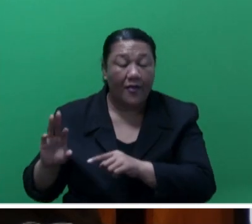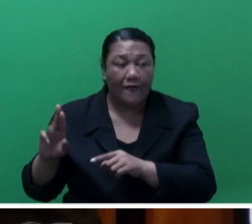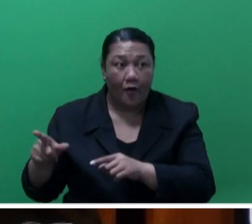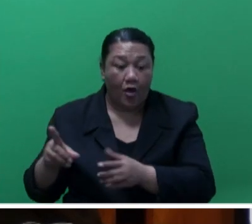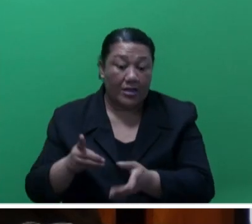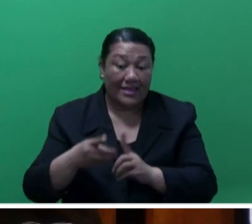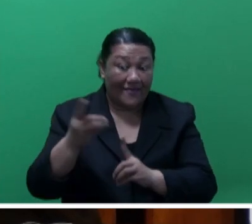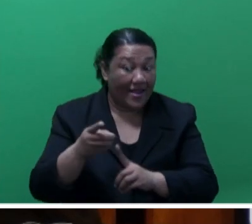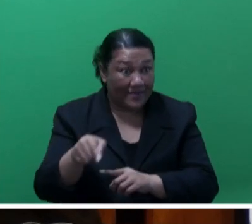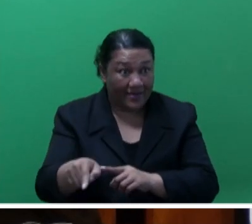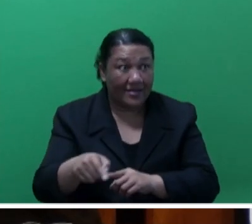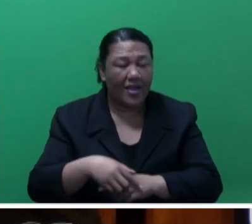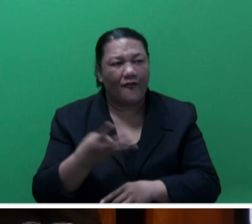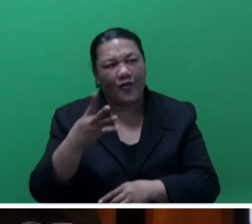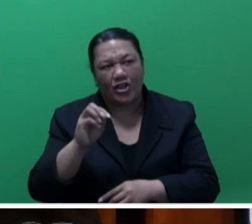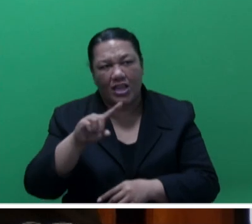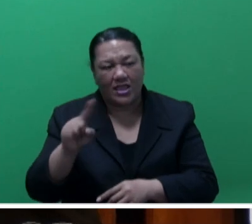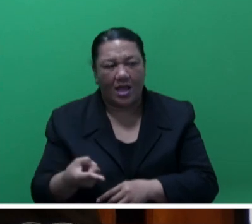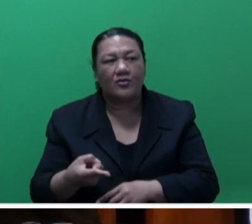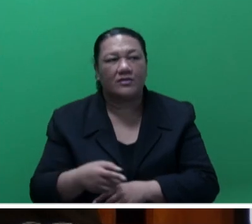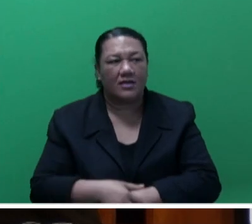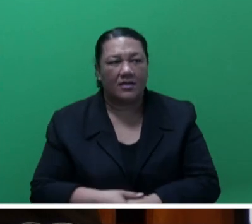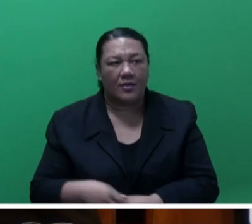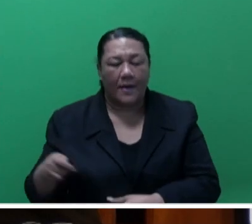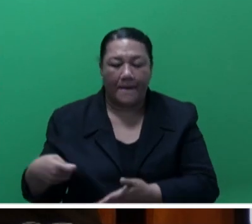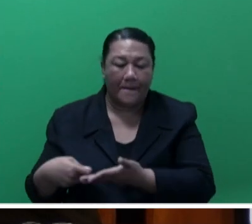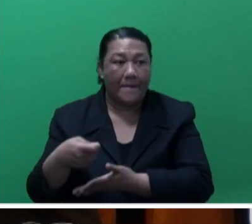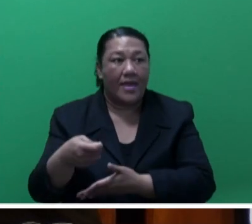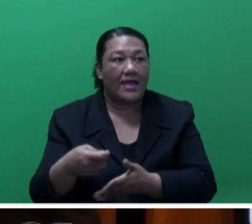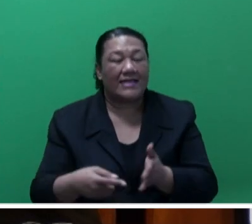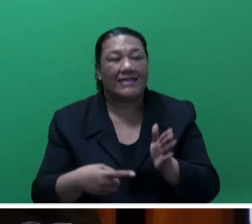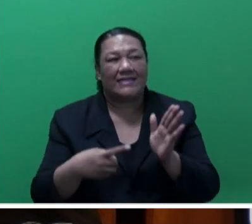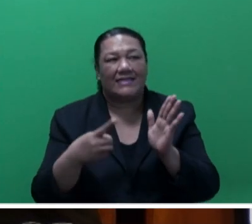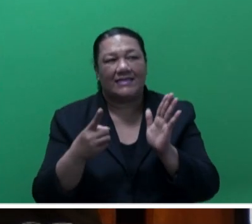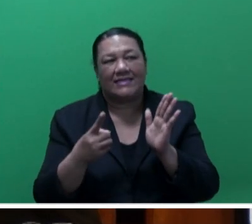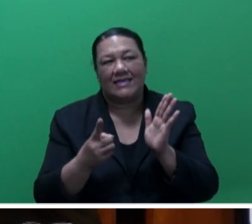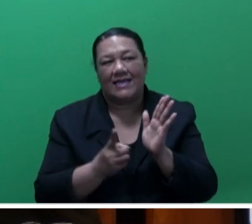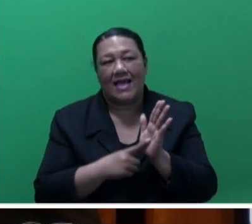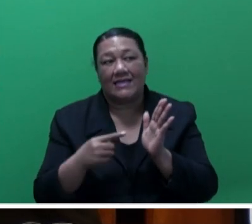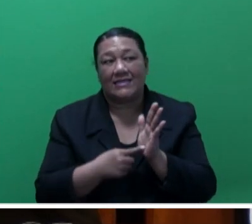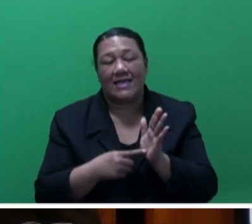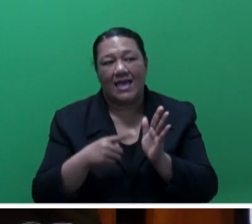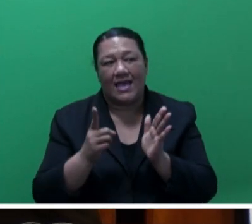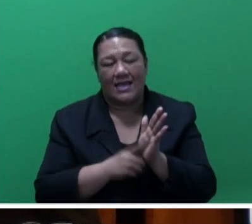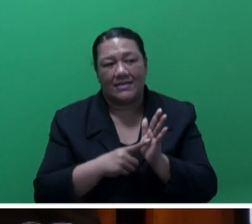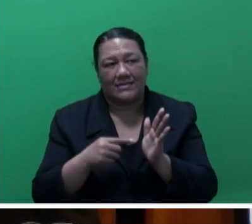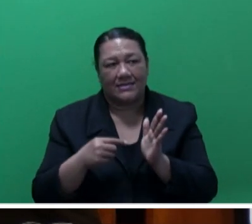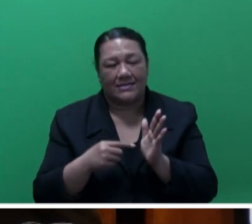over 640,000, was paid to TLTB for the